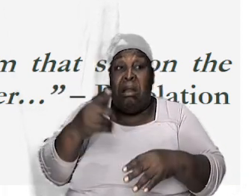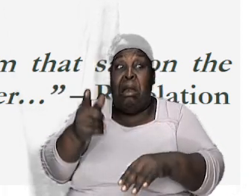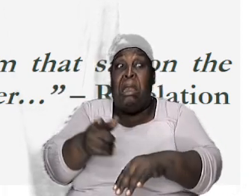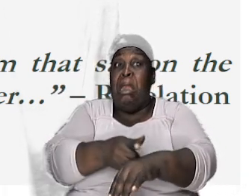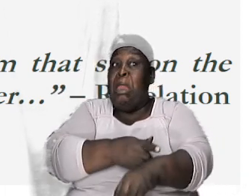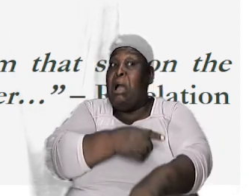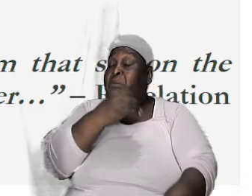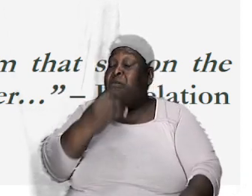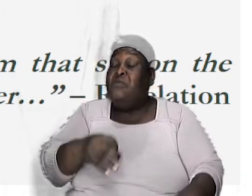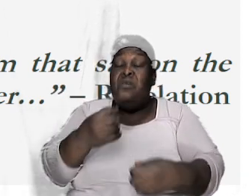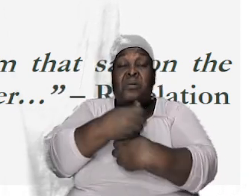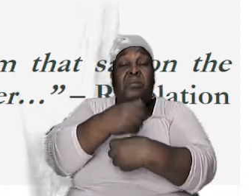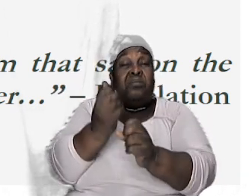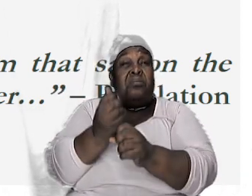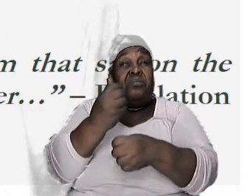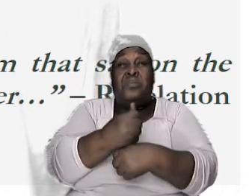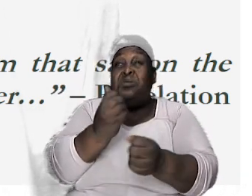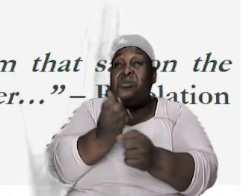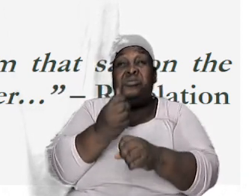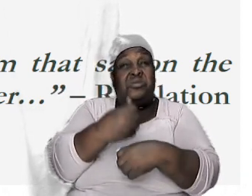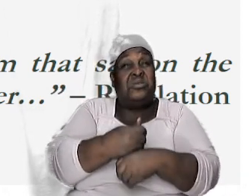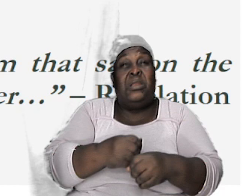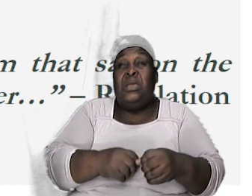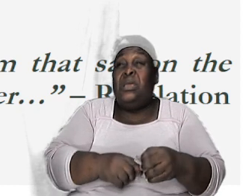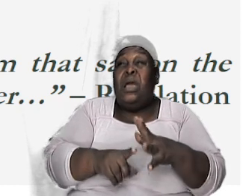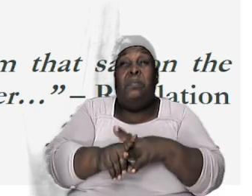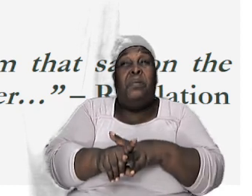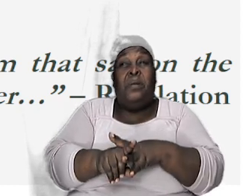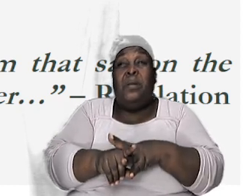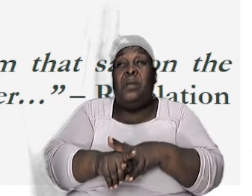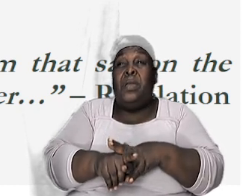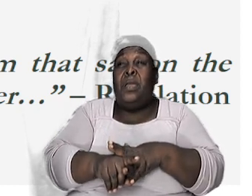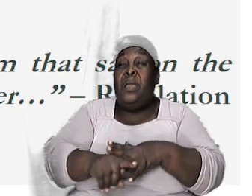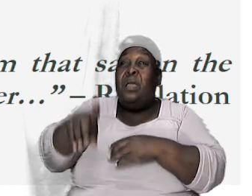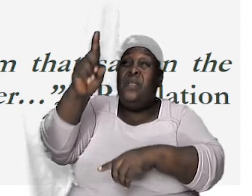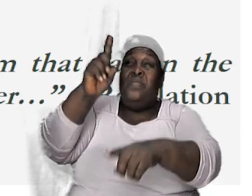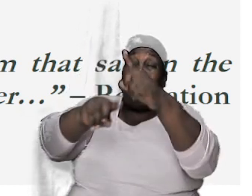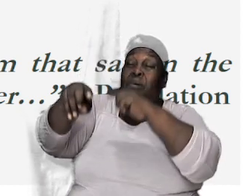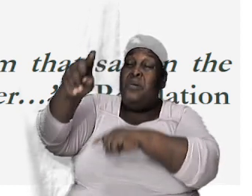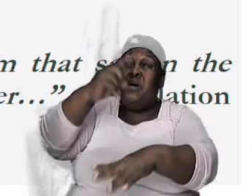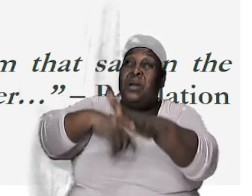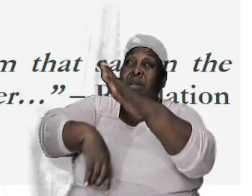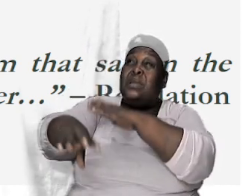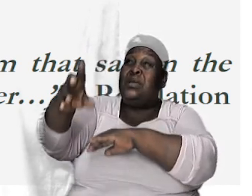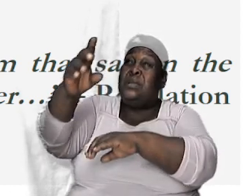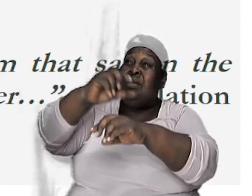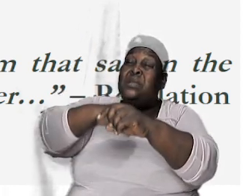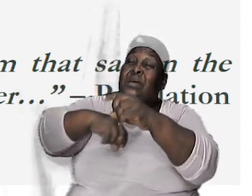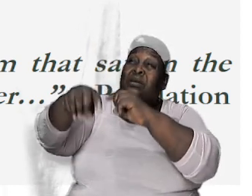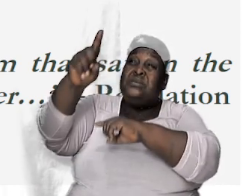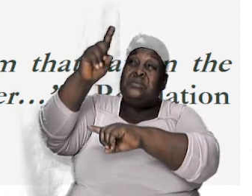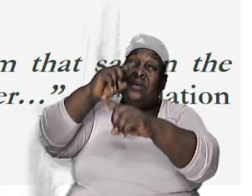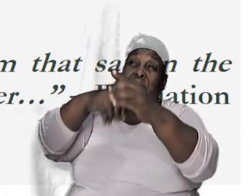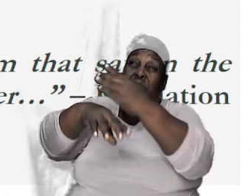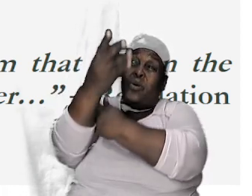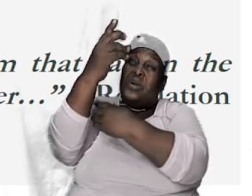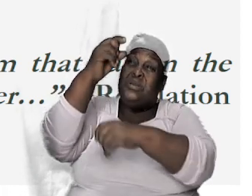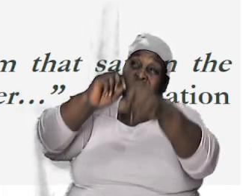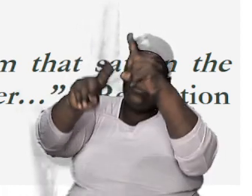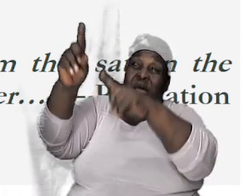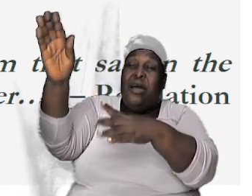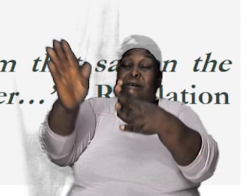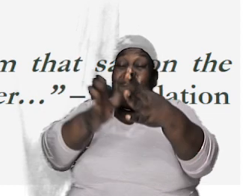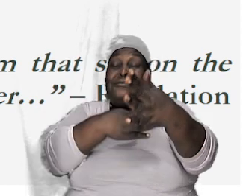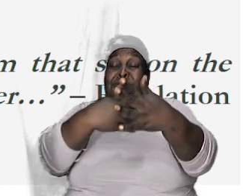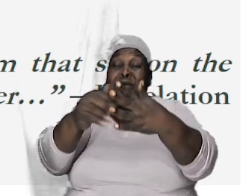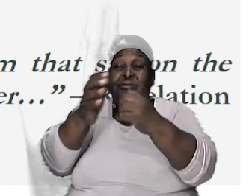Long before creation existed, the morning stars there speaks to the angels. When the morning stars sang together and all the